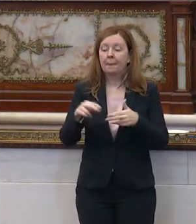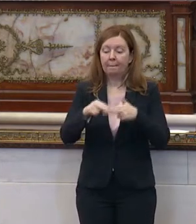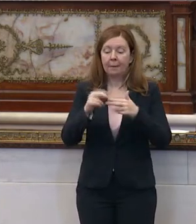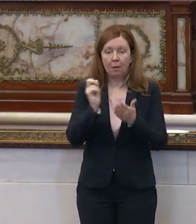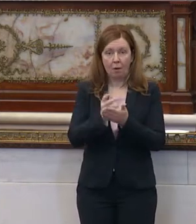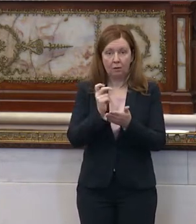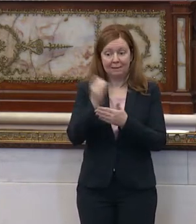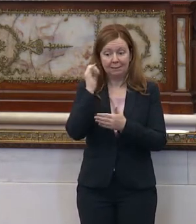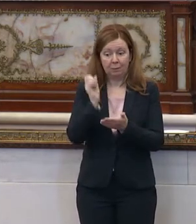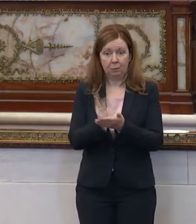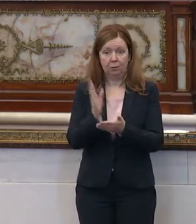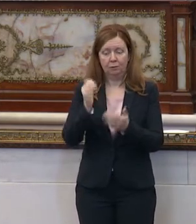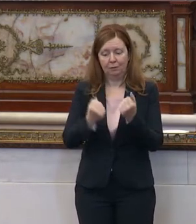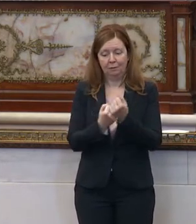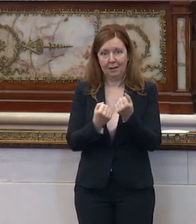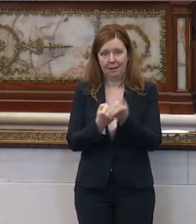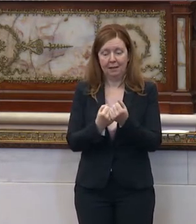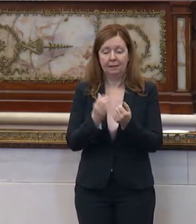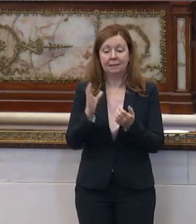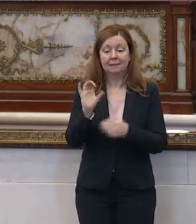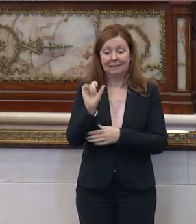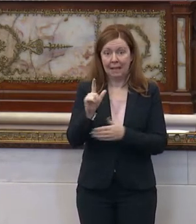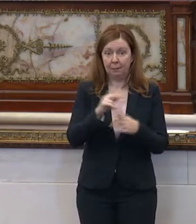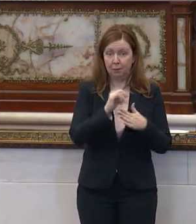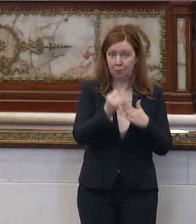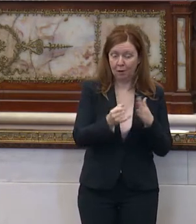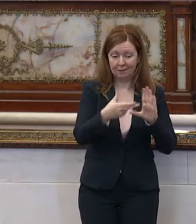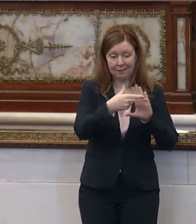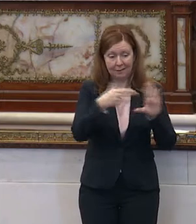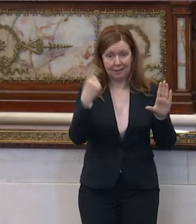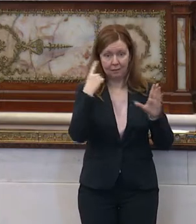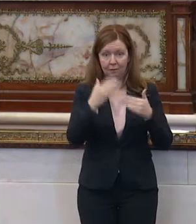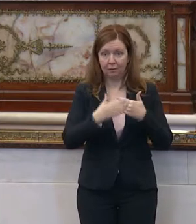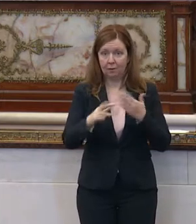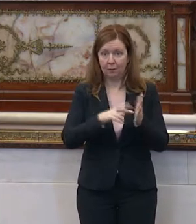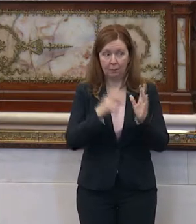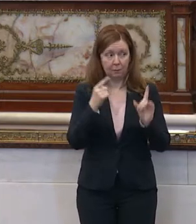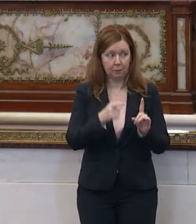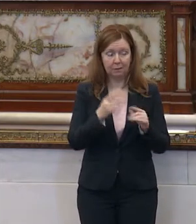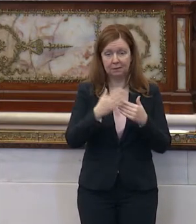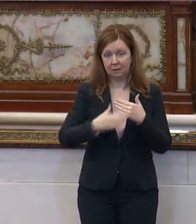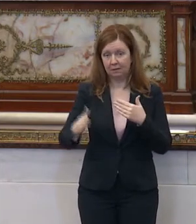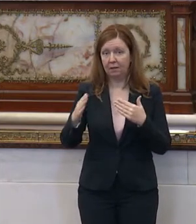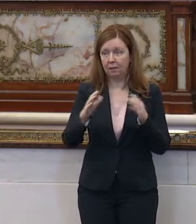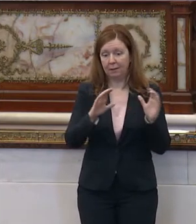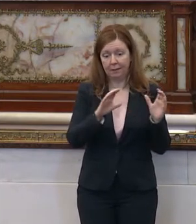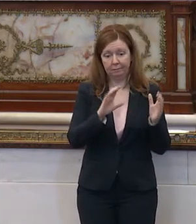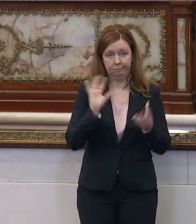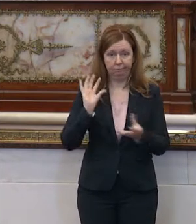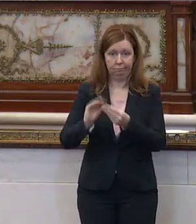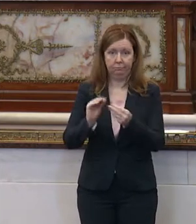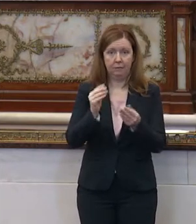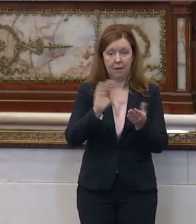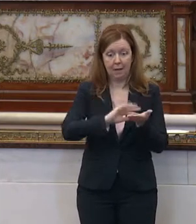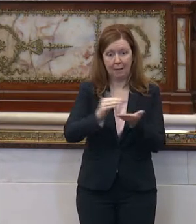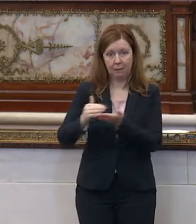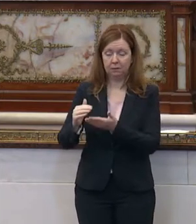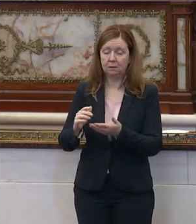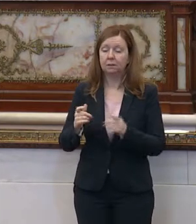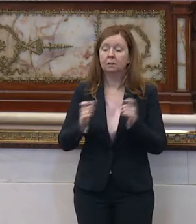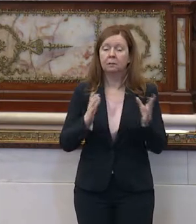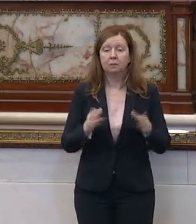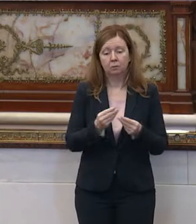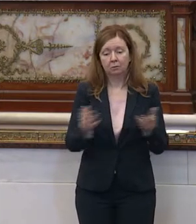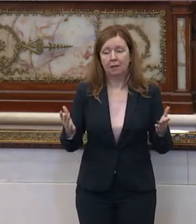authorization, if approved, would finance capital projects classified for the following purposes and in the following aggregate amounts. The administration provides